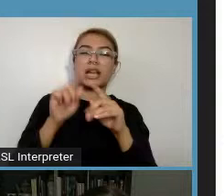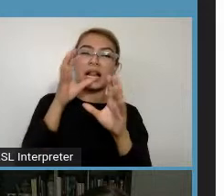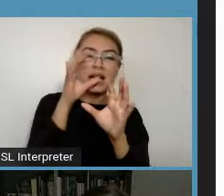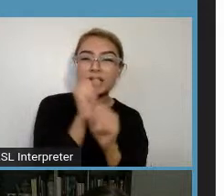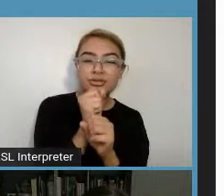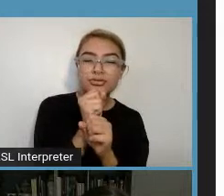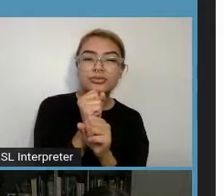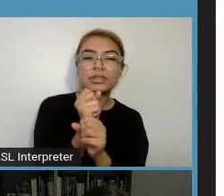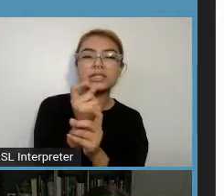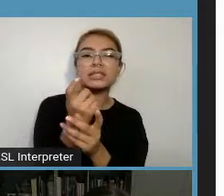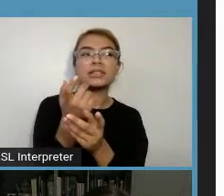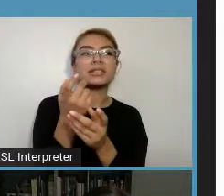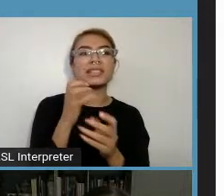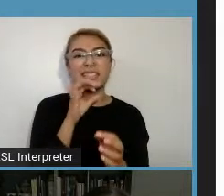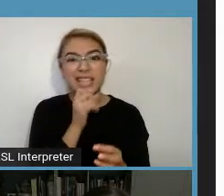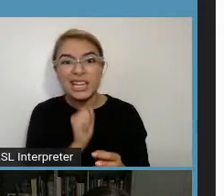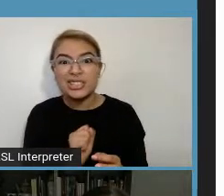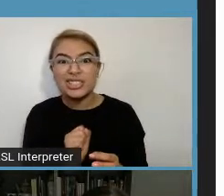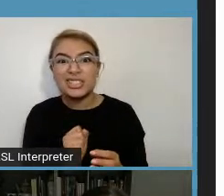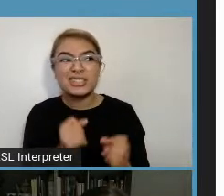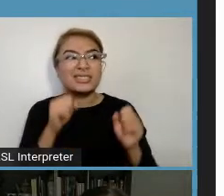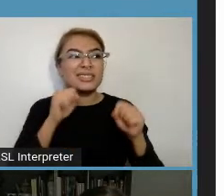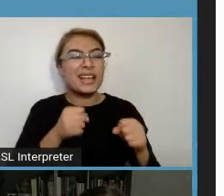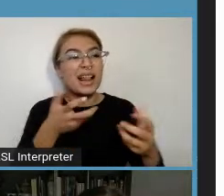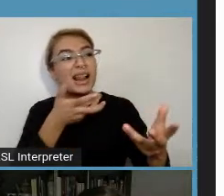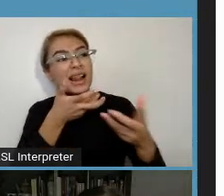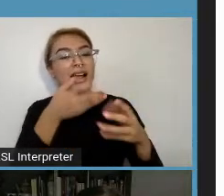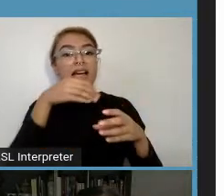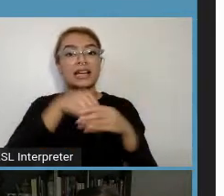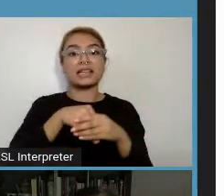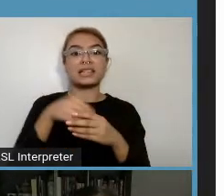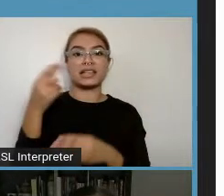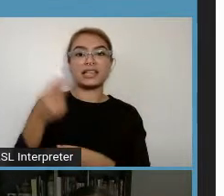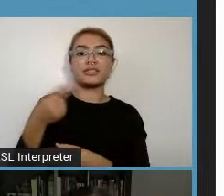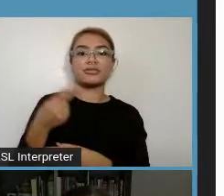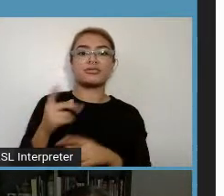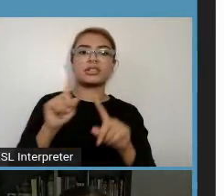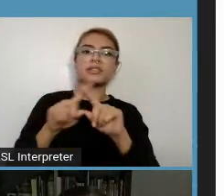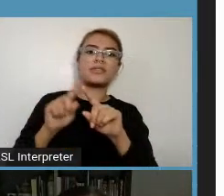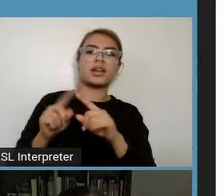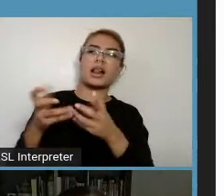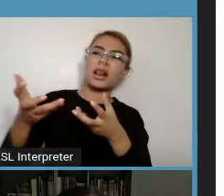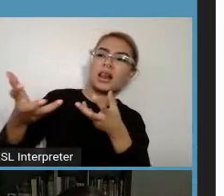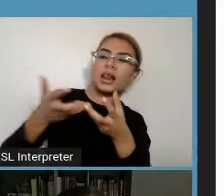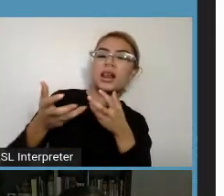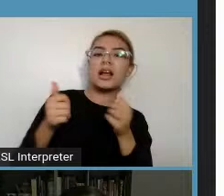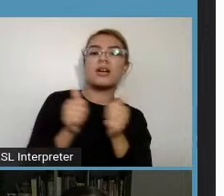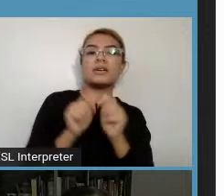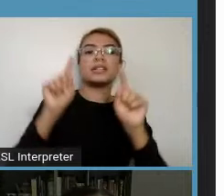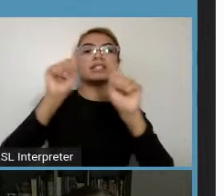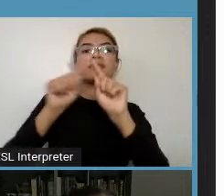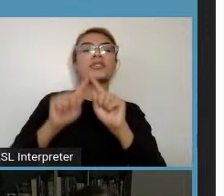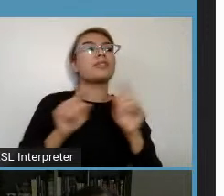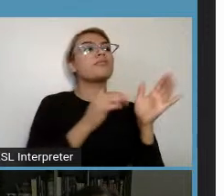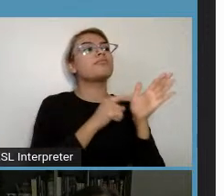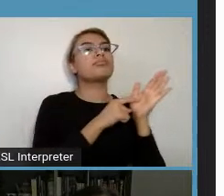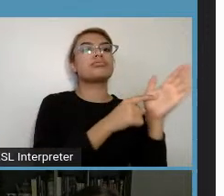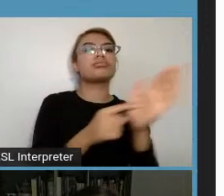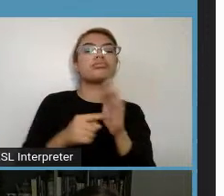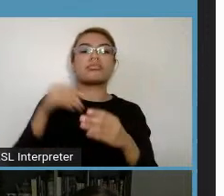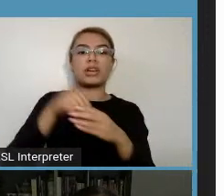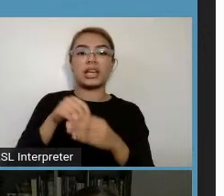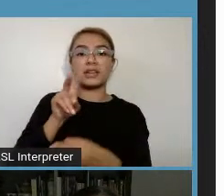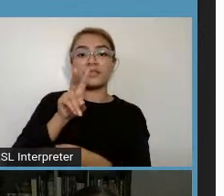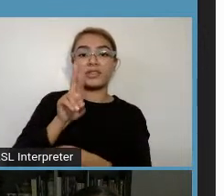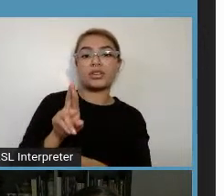in history in different ways. There's a way to interact with different exhibits in VR that is